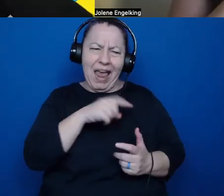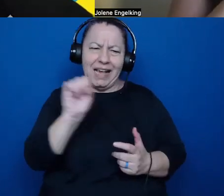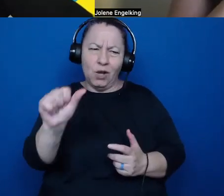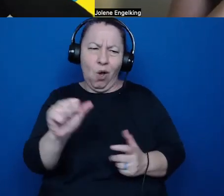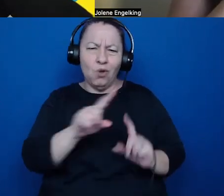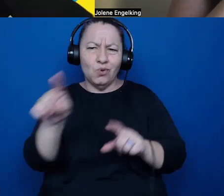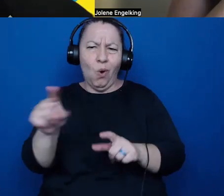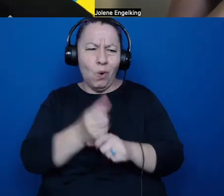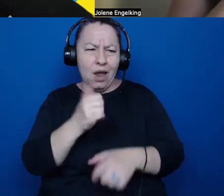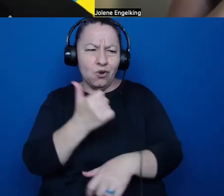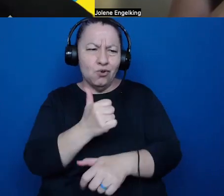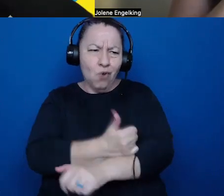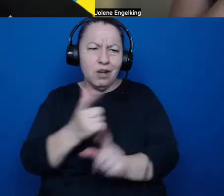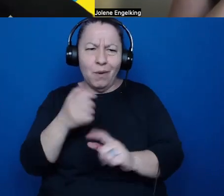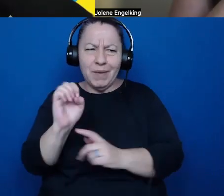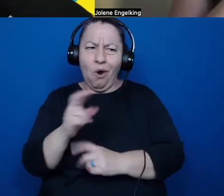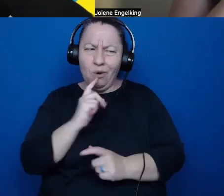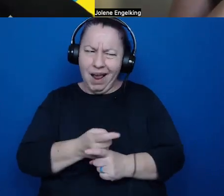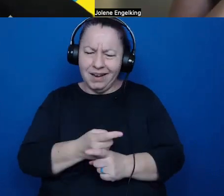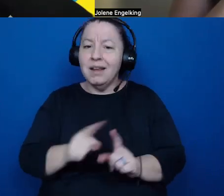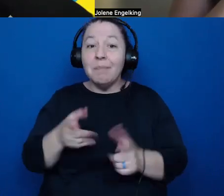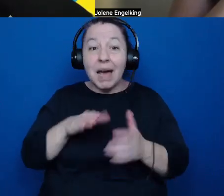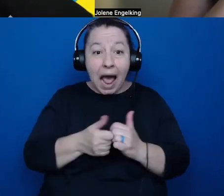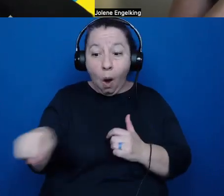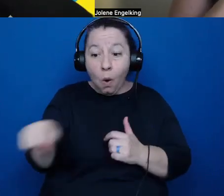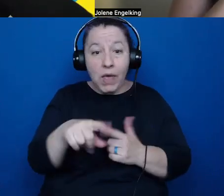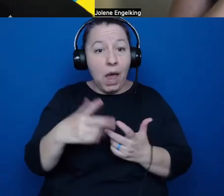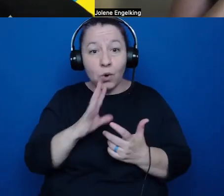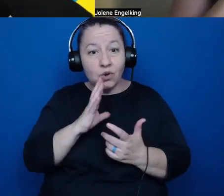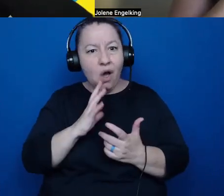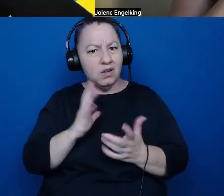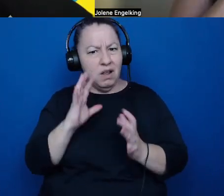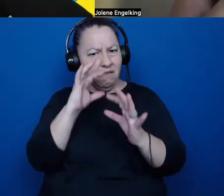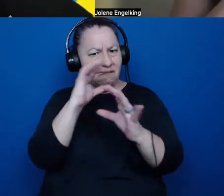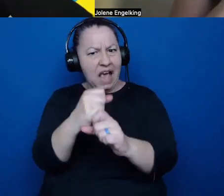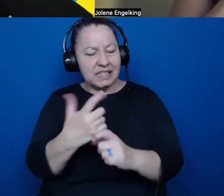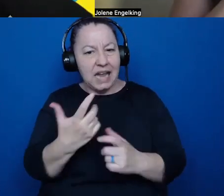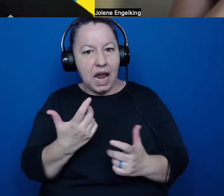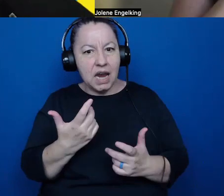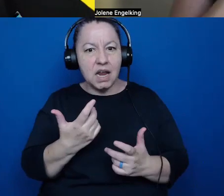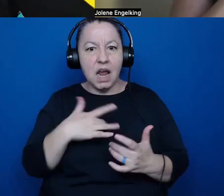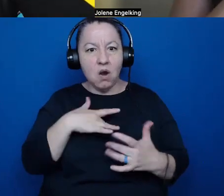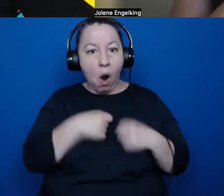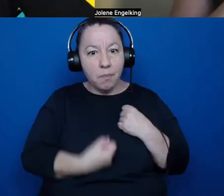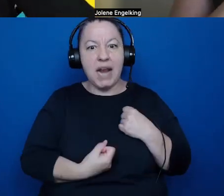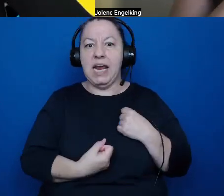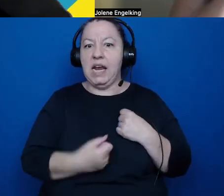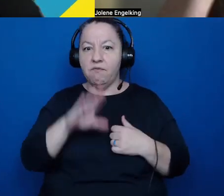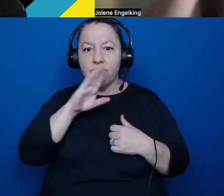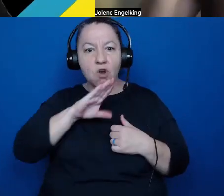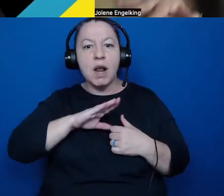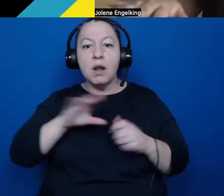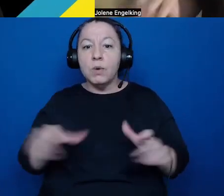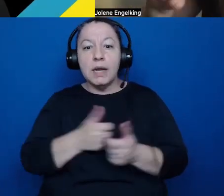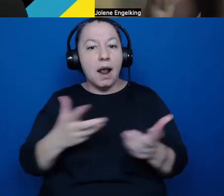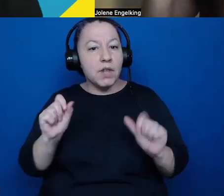right? And just like the way that people were talking, it was just so fascinating. And so, I mean, heartbreaking and frustrating. And we did everything we could. And then I